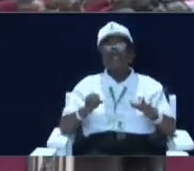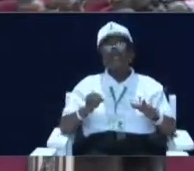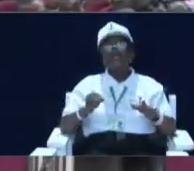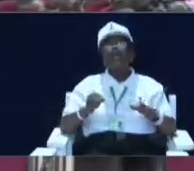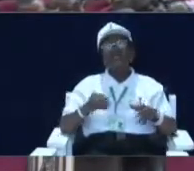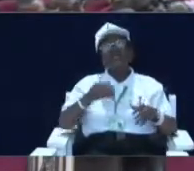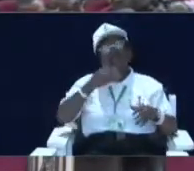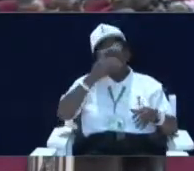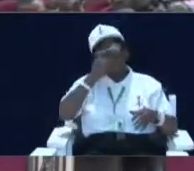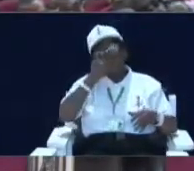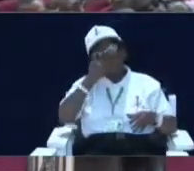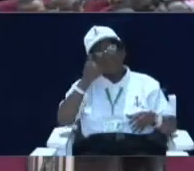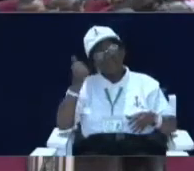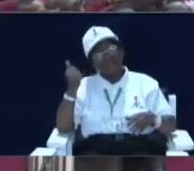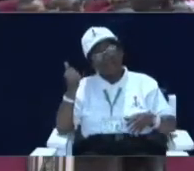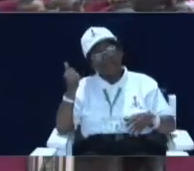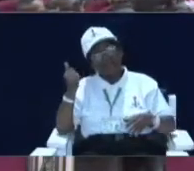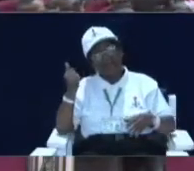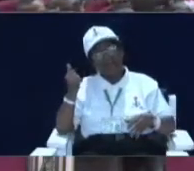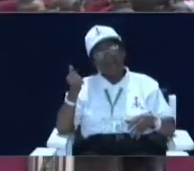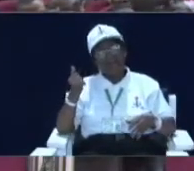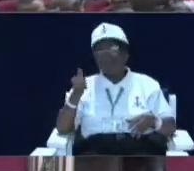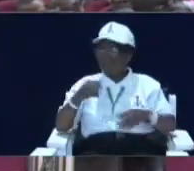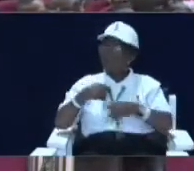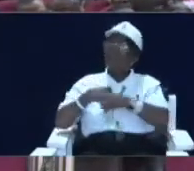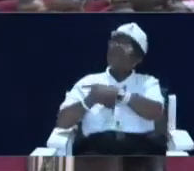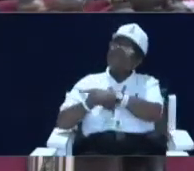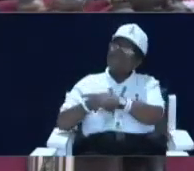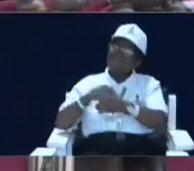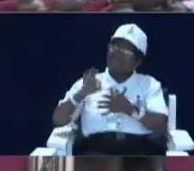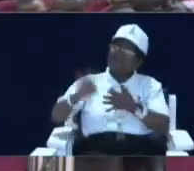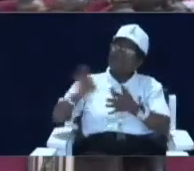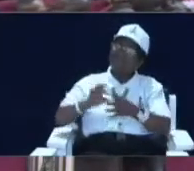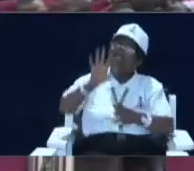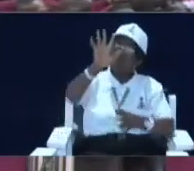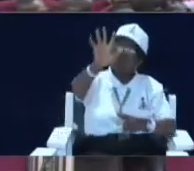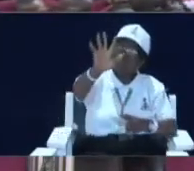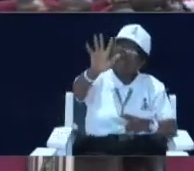But I counted five leaders